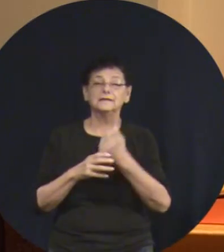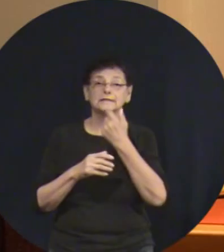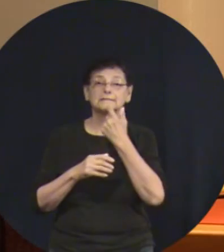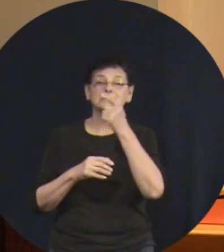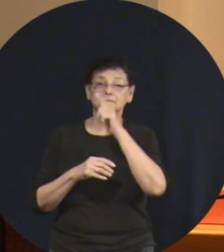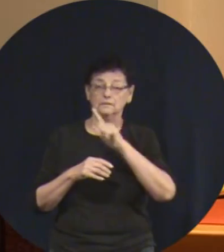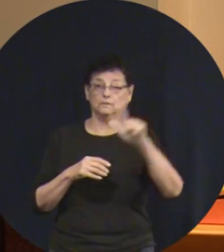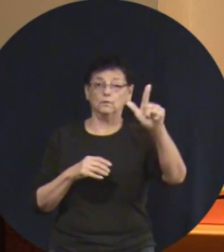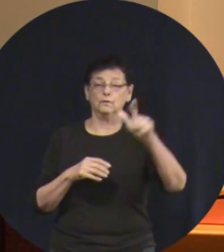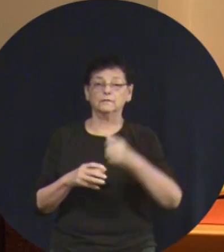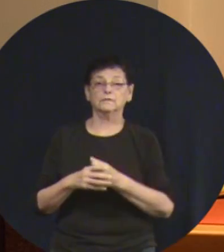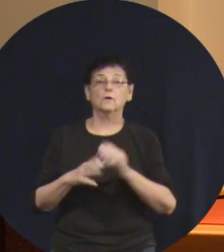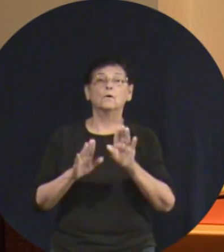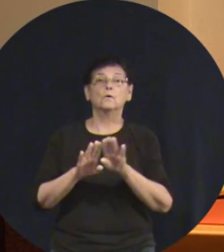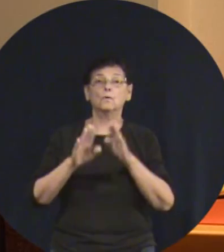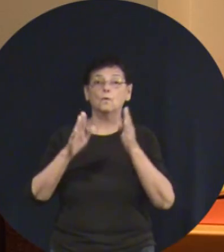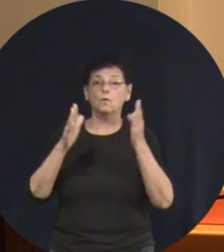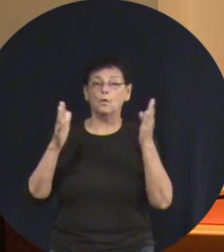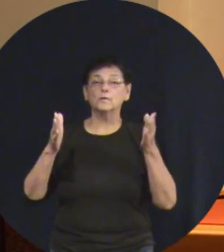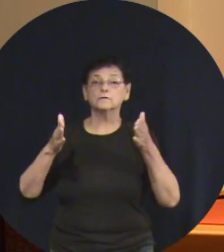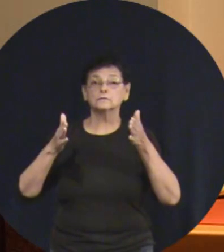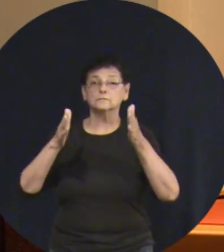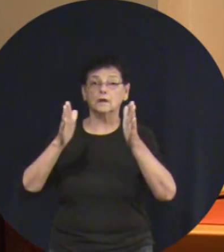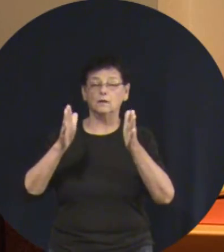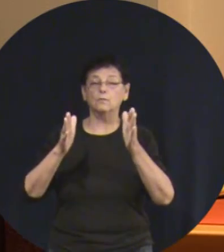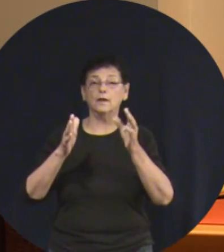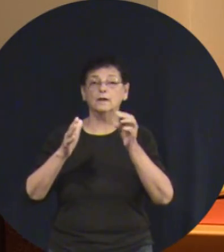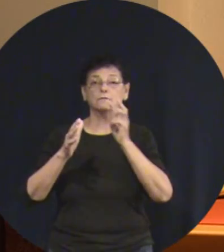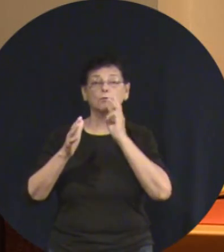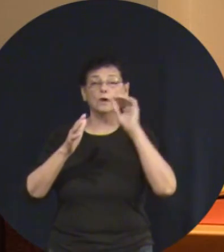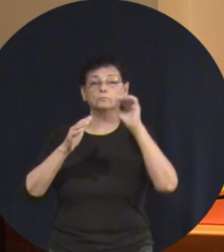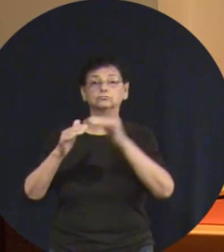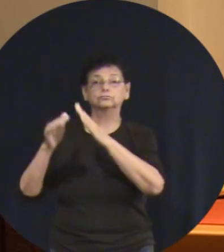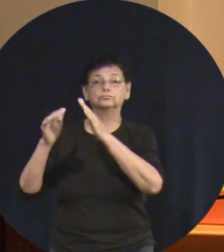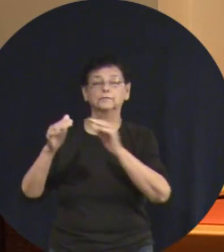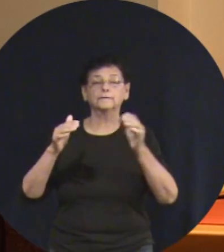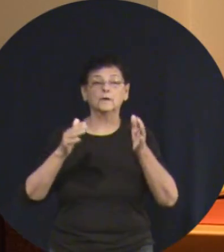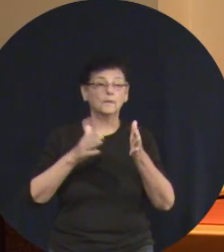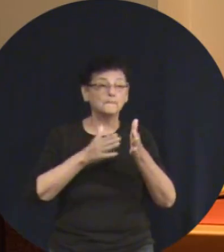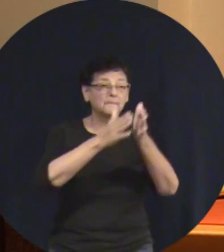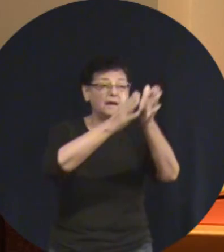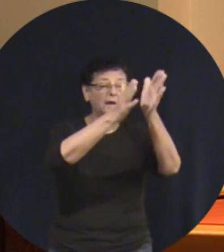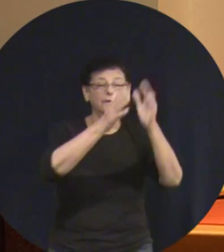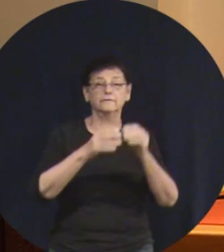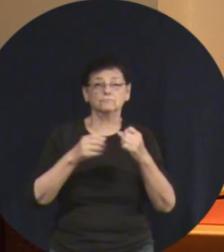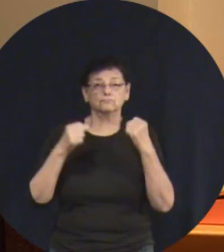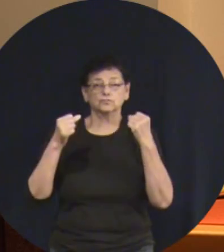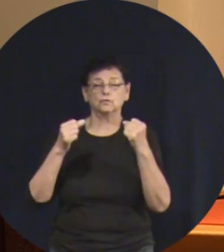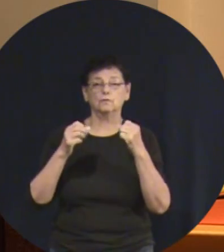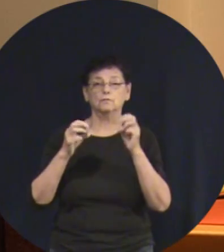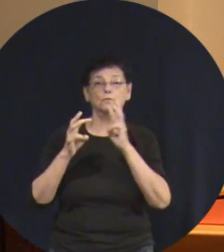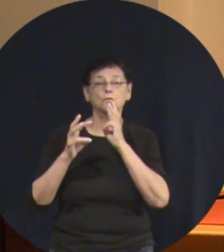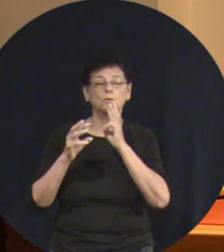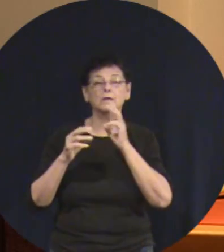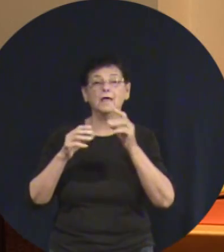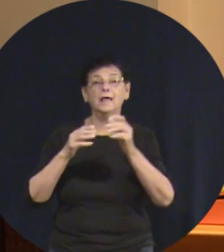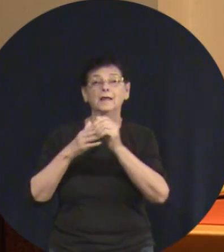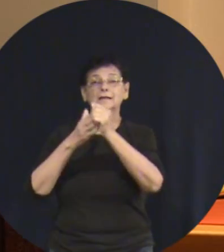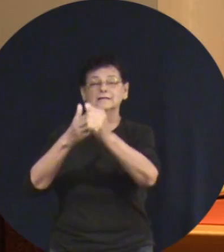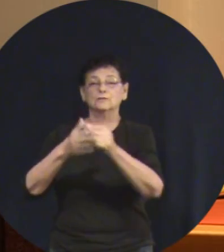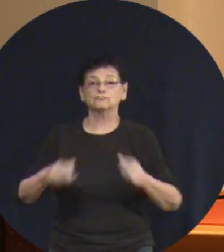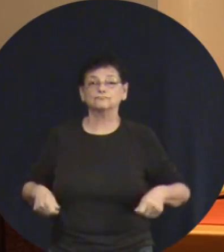Thus says the Lord, who opens a way in the sea and a path in the mighty waters, who leads